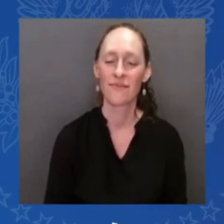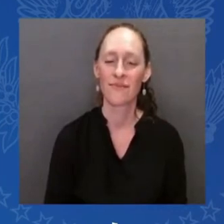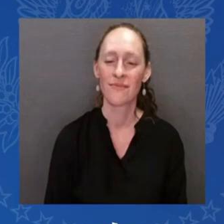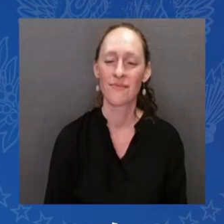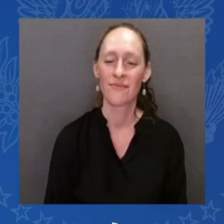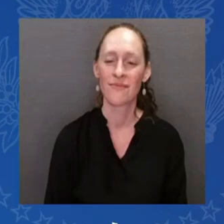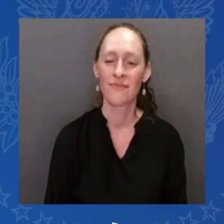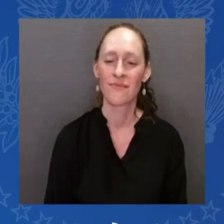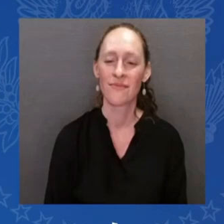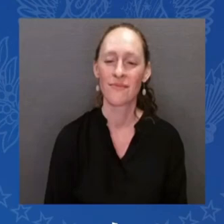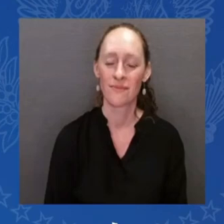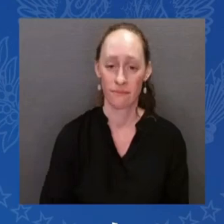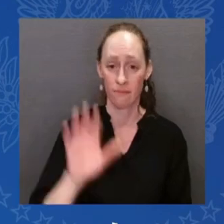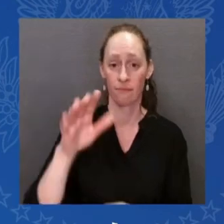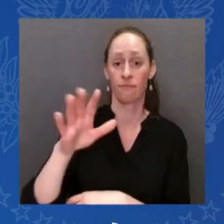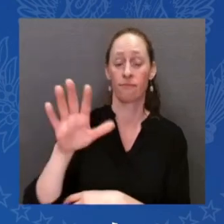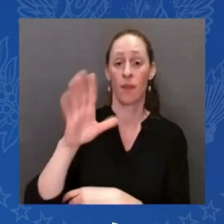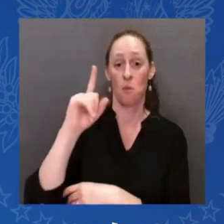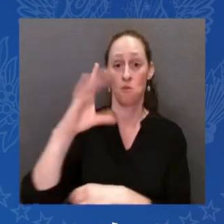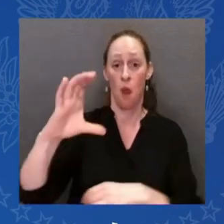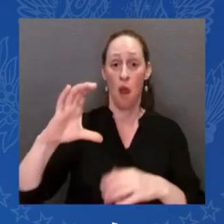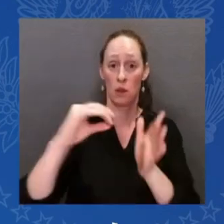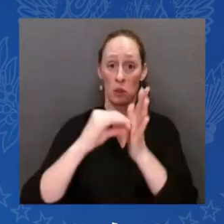12 speak Spanish?